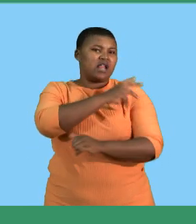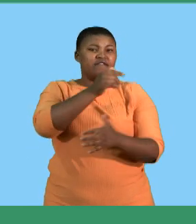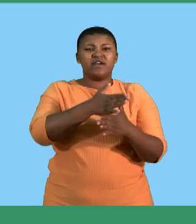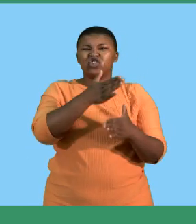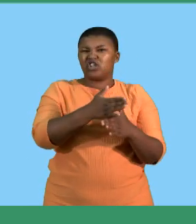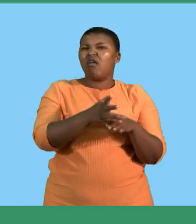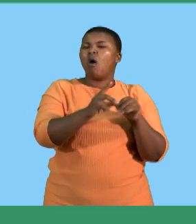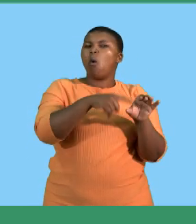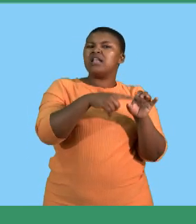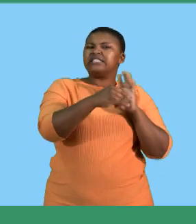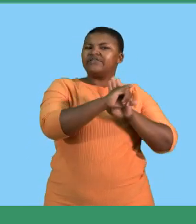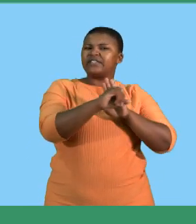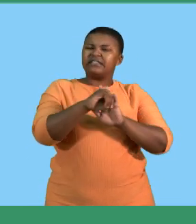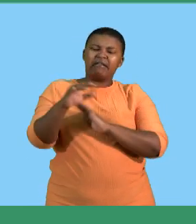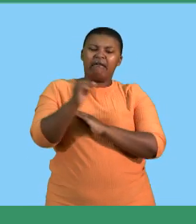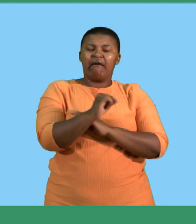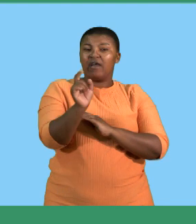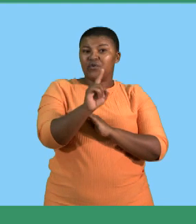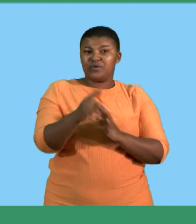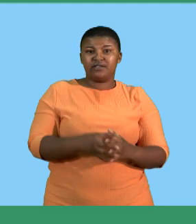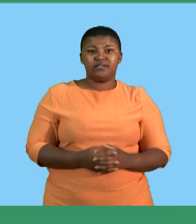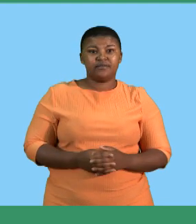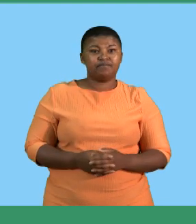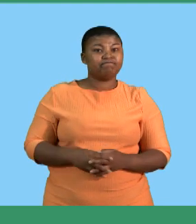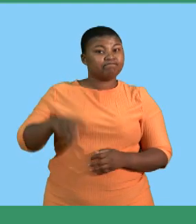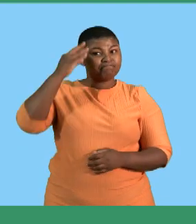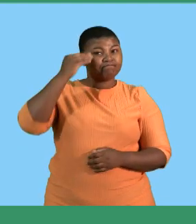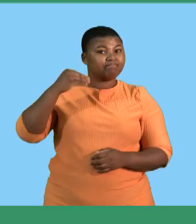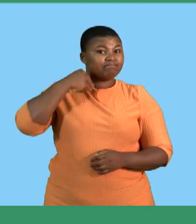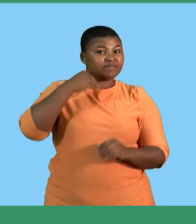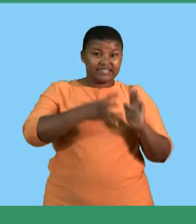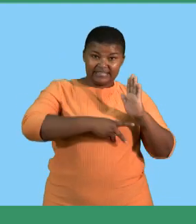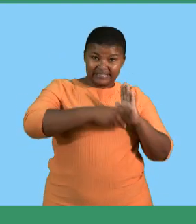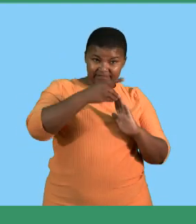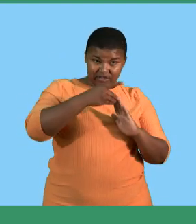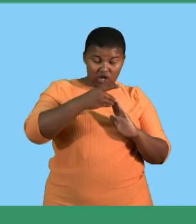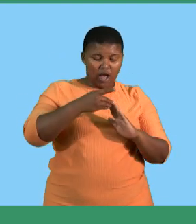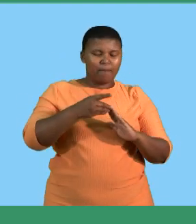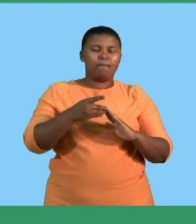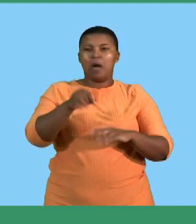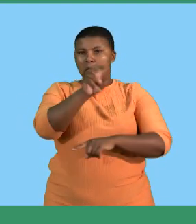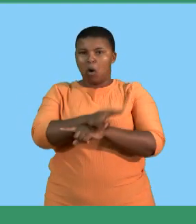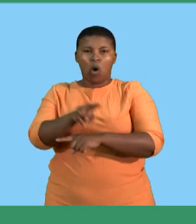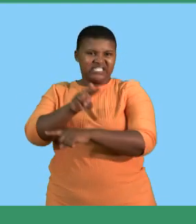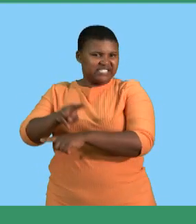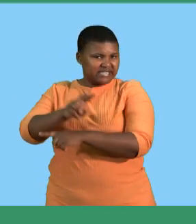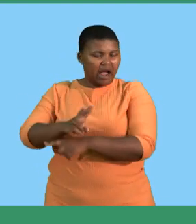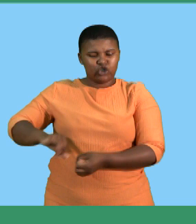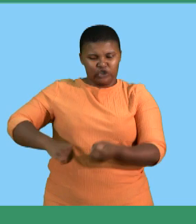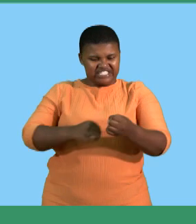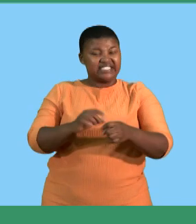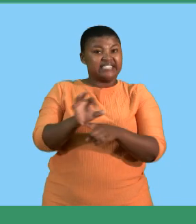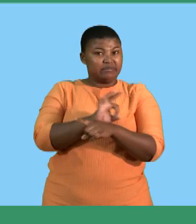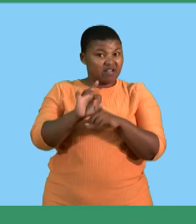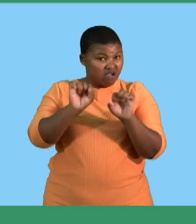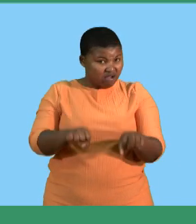management's quality indicators. Now, firstly, remember, general management develop the strategic plan and, of course, monitor